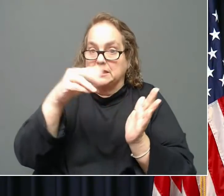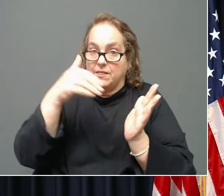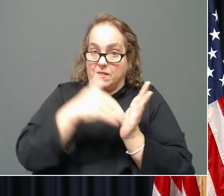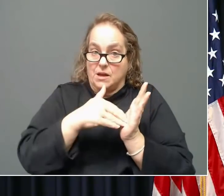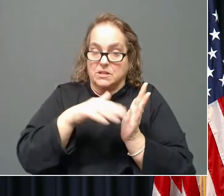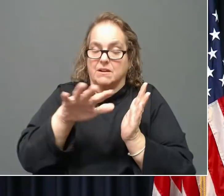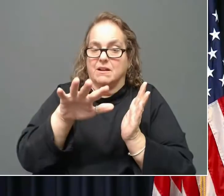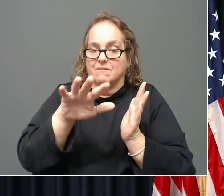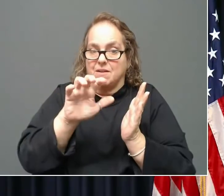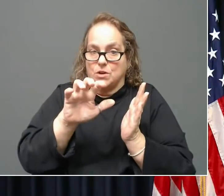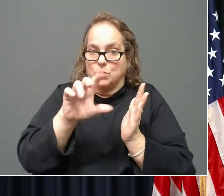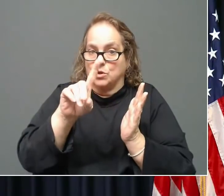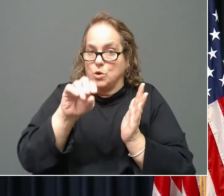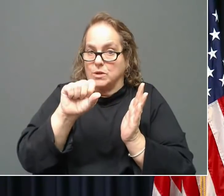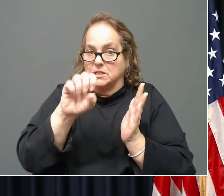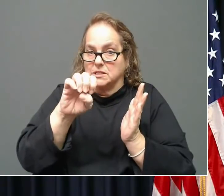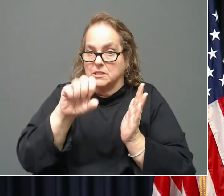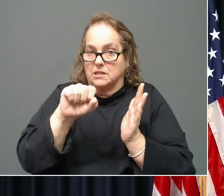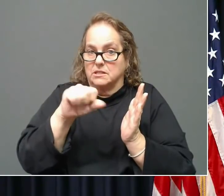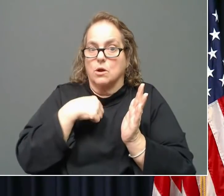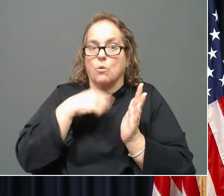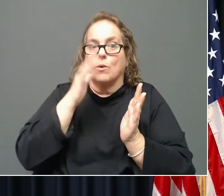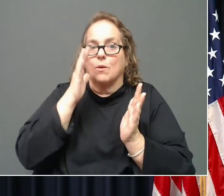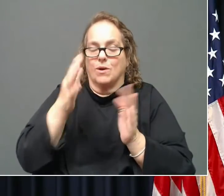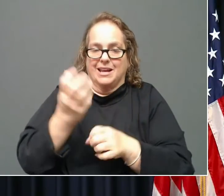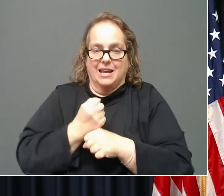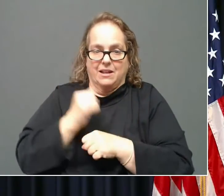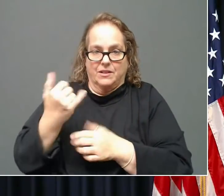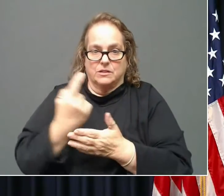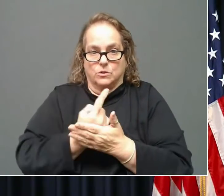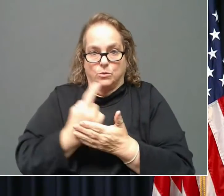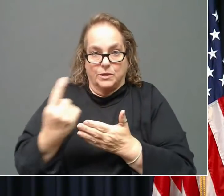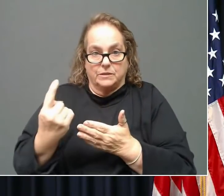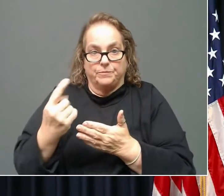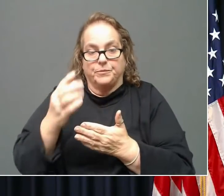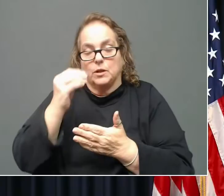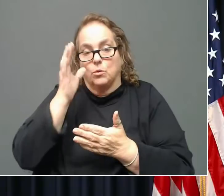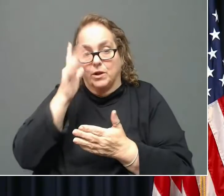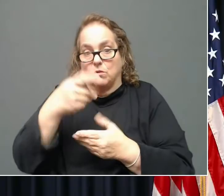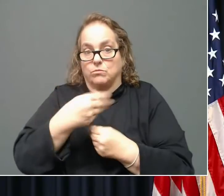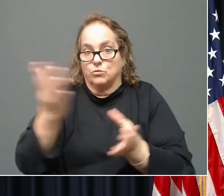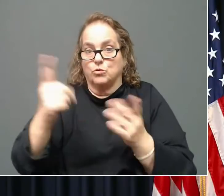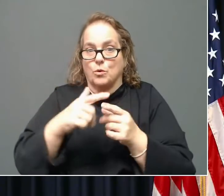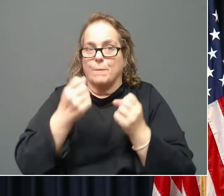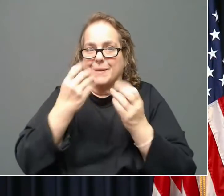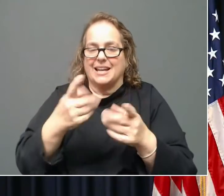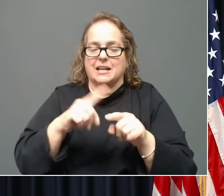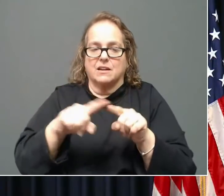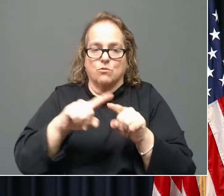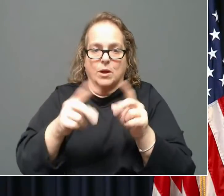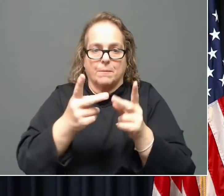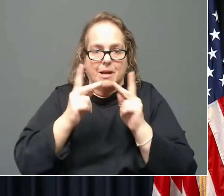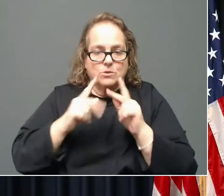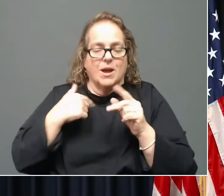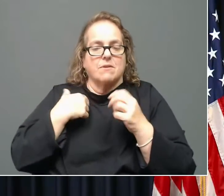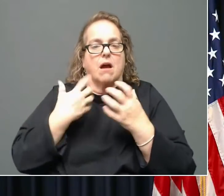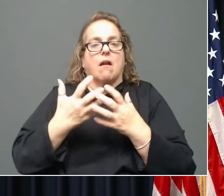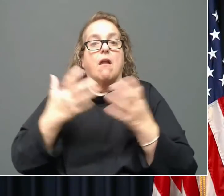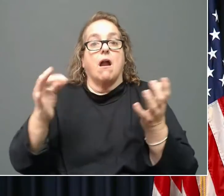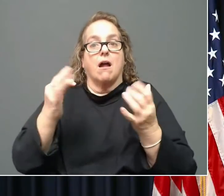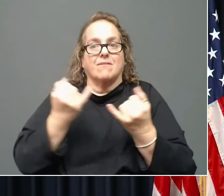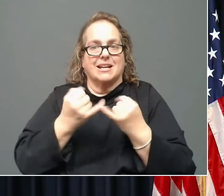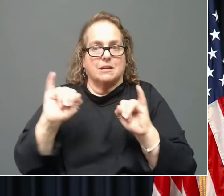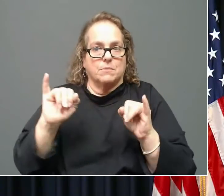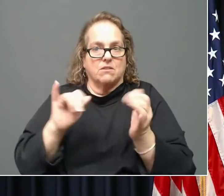36,500 doses we are getting this week. It's going to a lot of different places, but we have a lot of independent pharmacies across